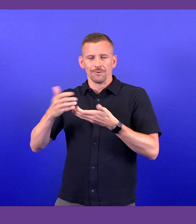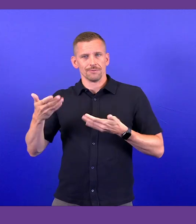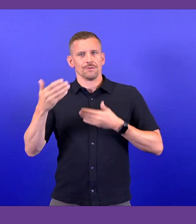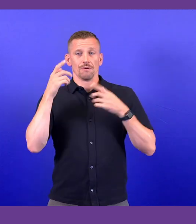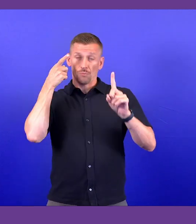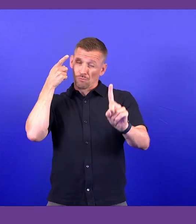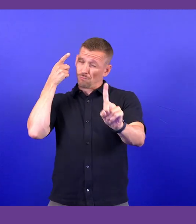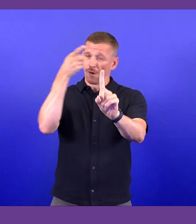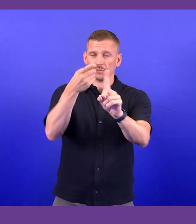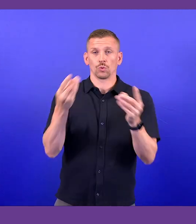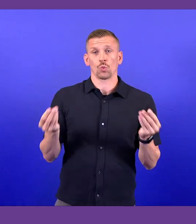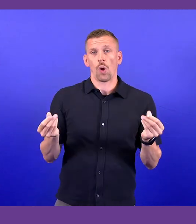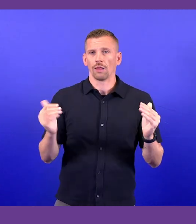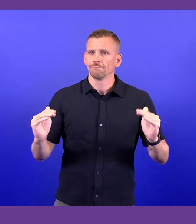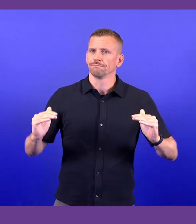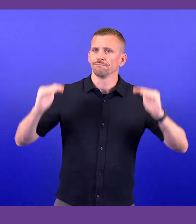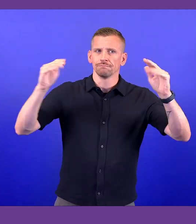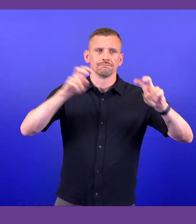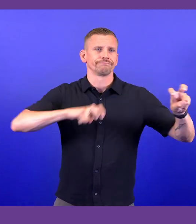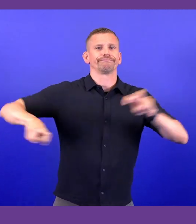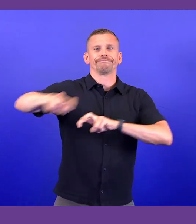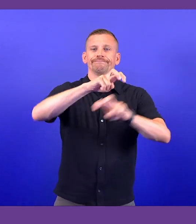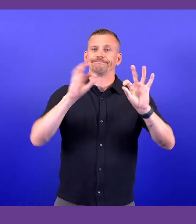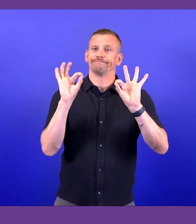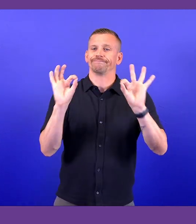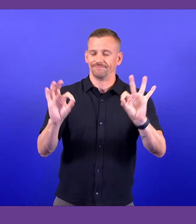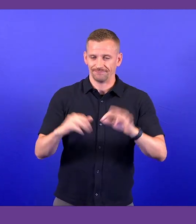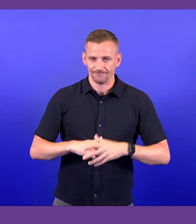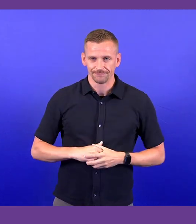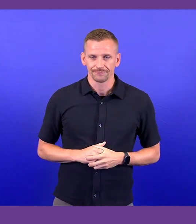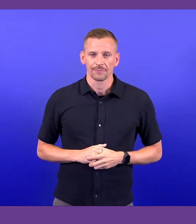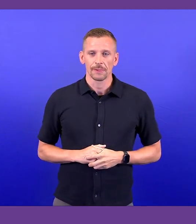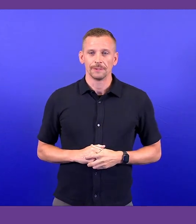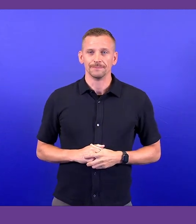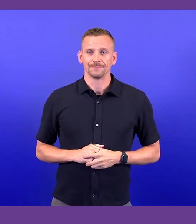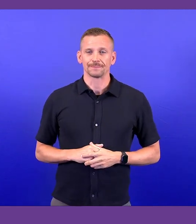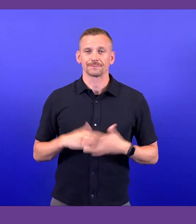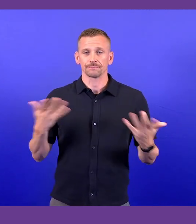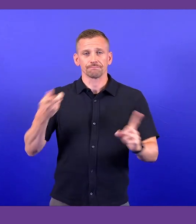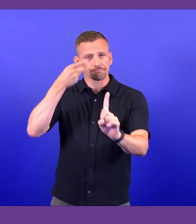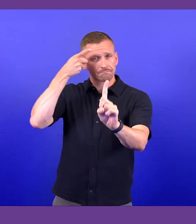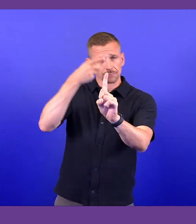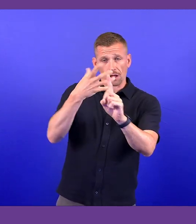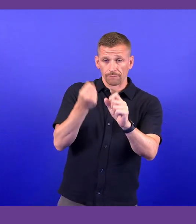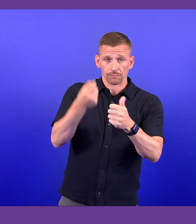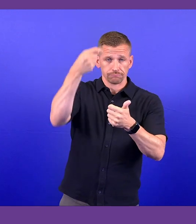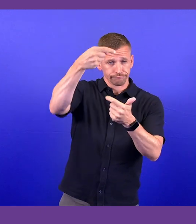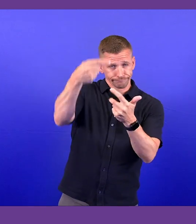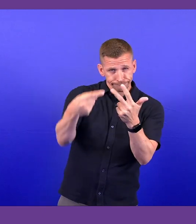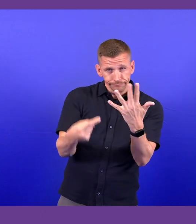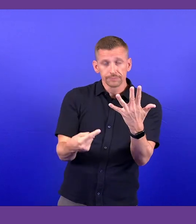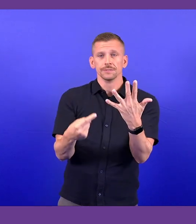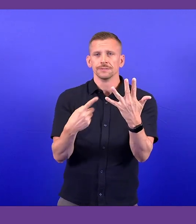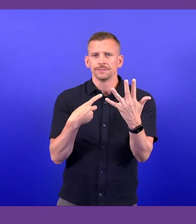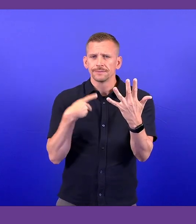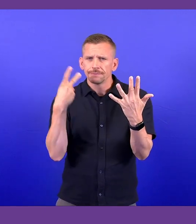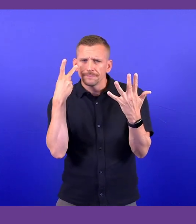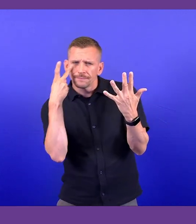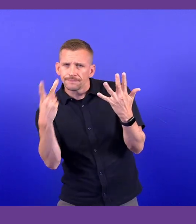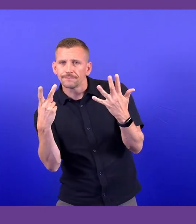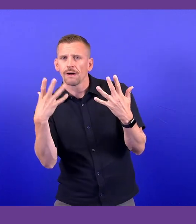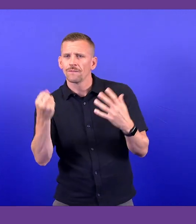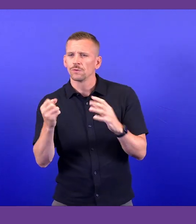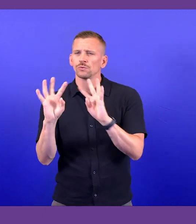representatives. And within the potential topics that will be identified by the group, we